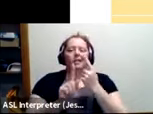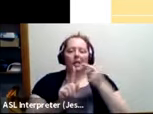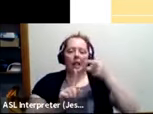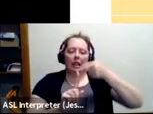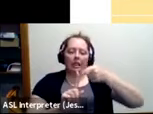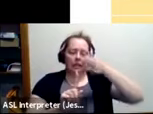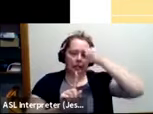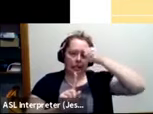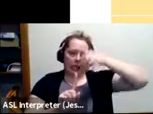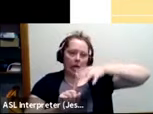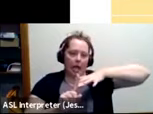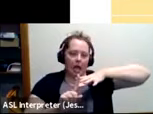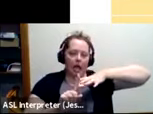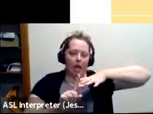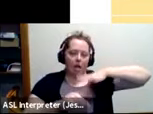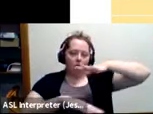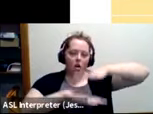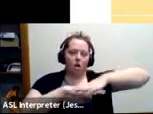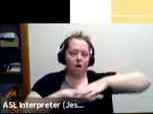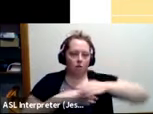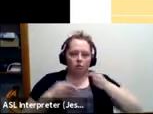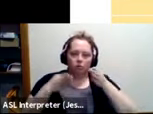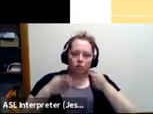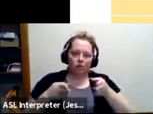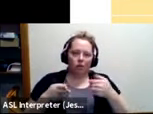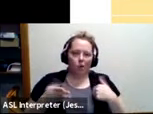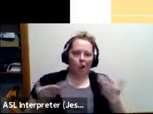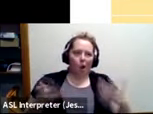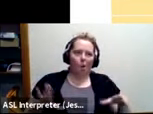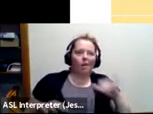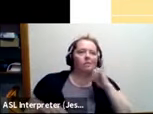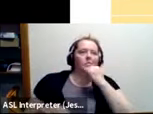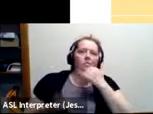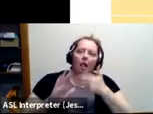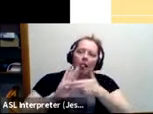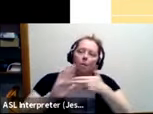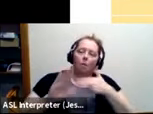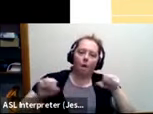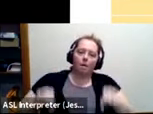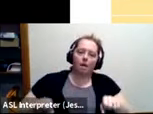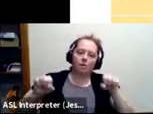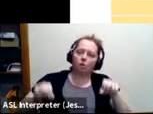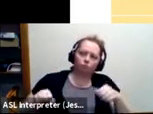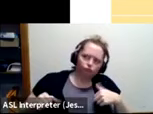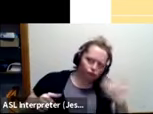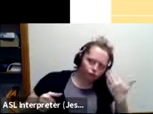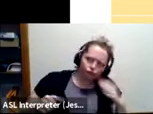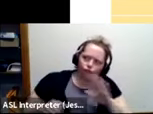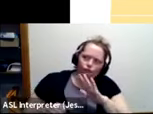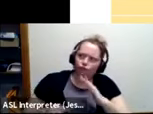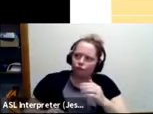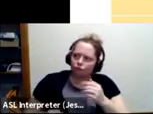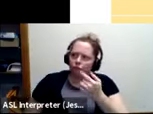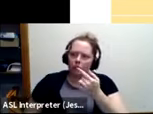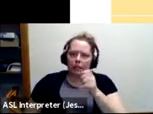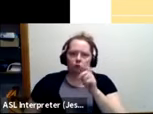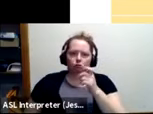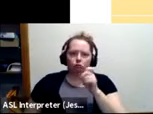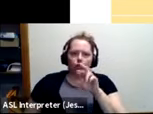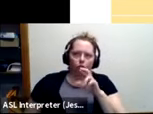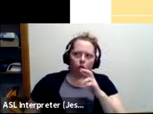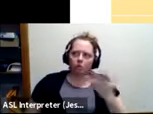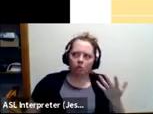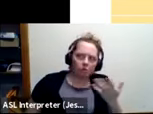knowing what their gender identity is. So as much as possible, you want to try to use gender neutral